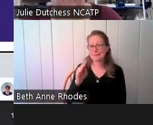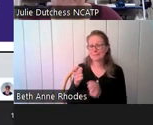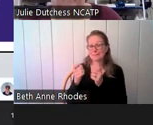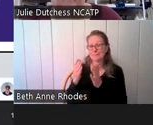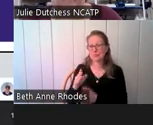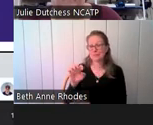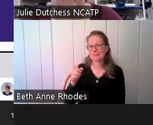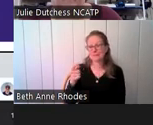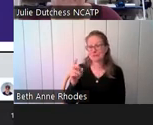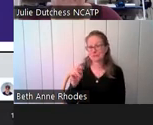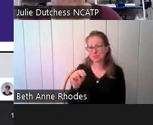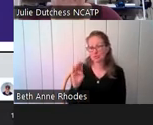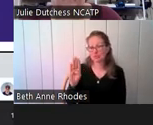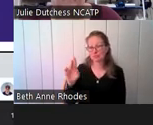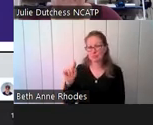button.